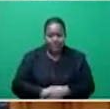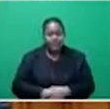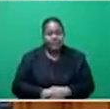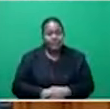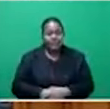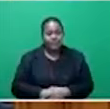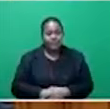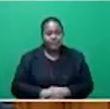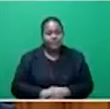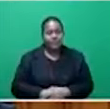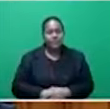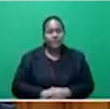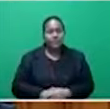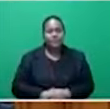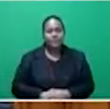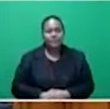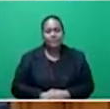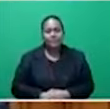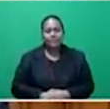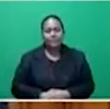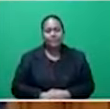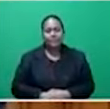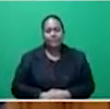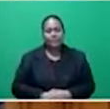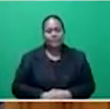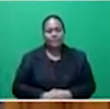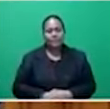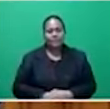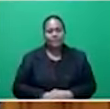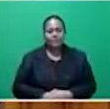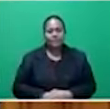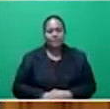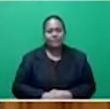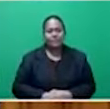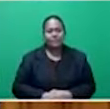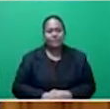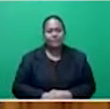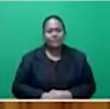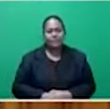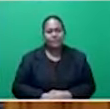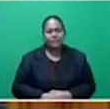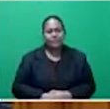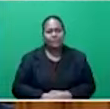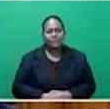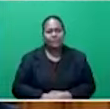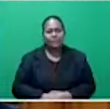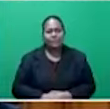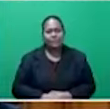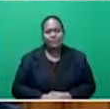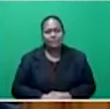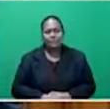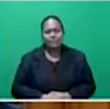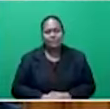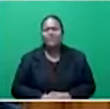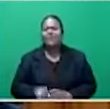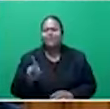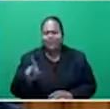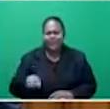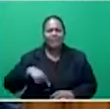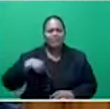trying to make a case. Order. I mean, Order. I mean, he's gone on and on